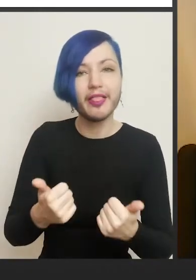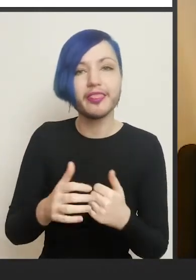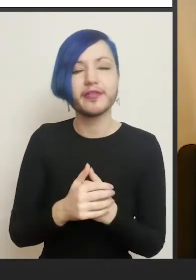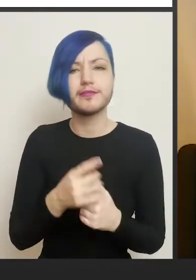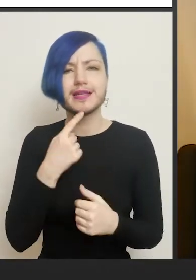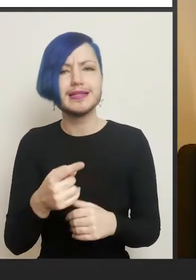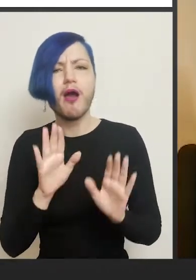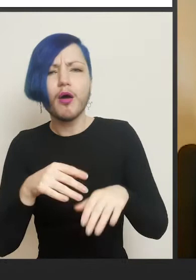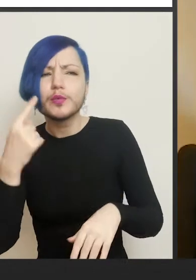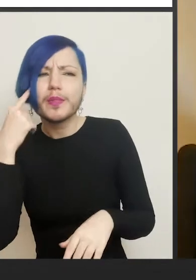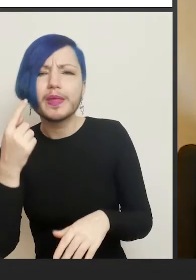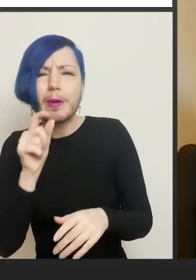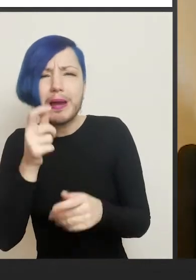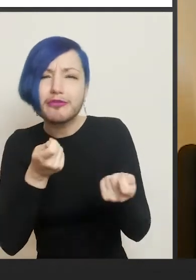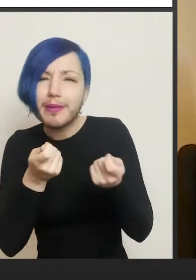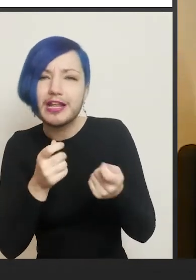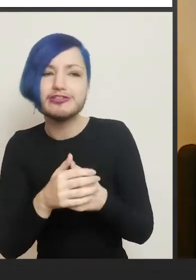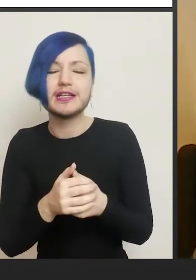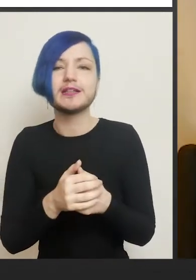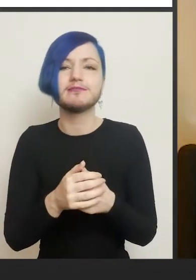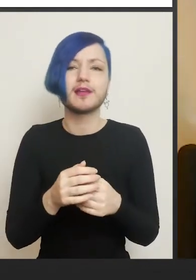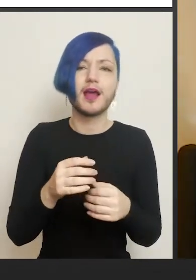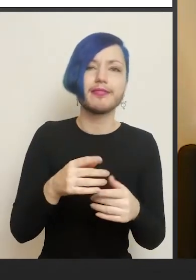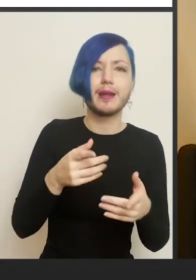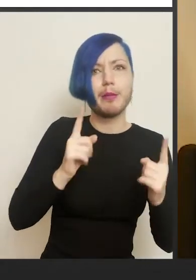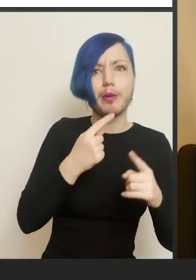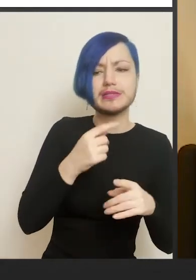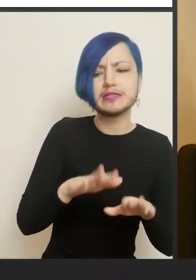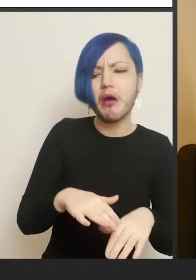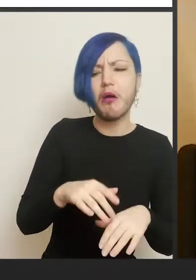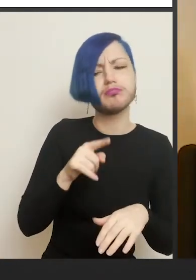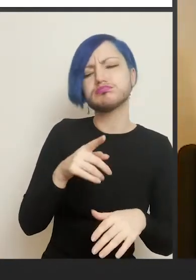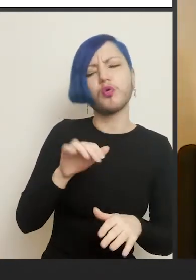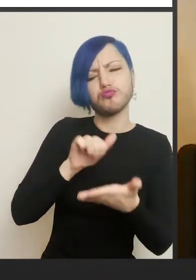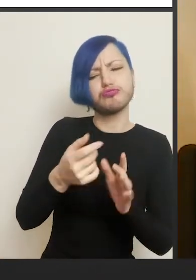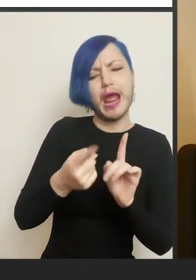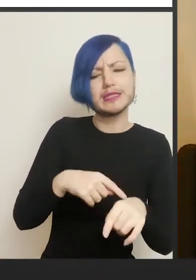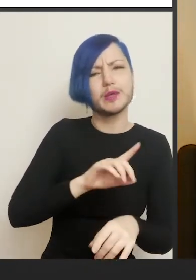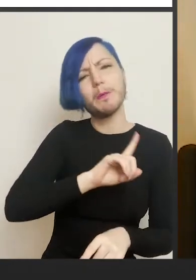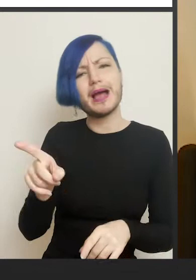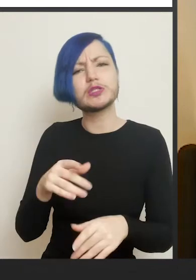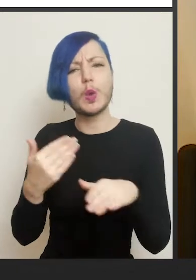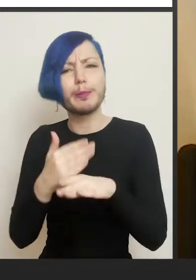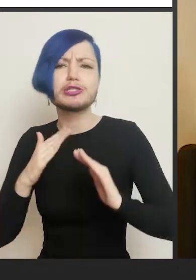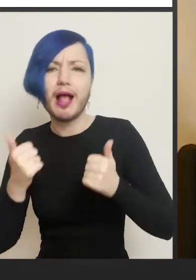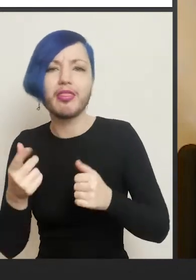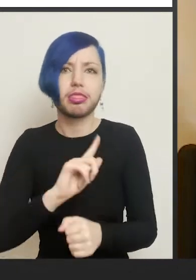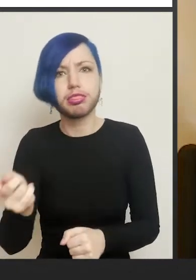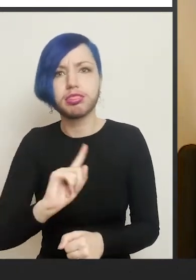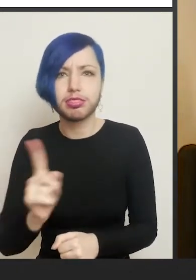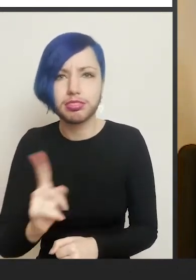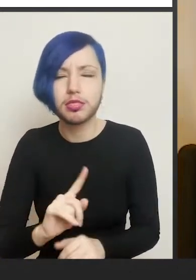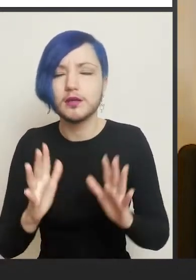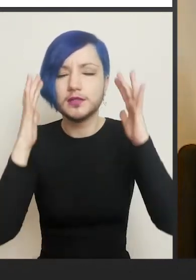you're micromanaging. They're like, that's not the answer we want. Let's send you back to occupational health for a new one. So that world